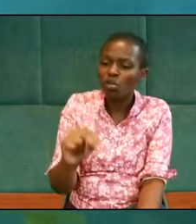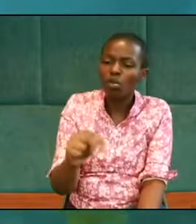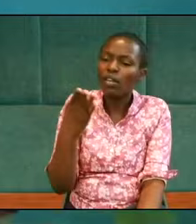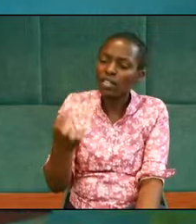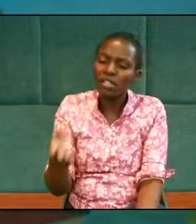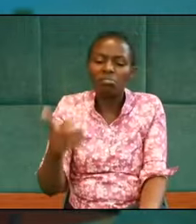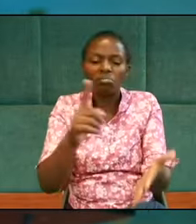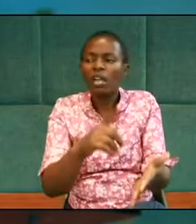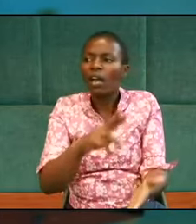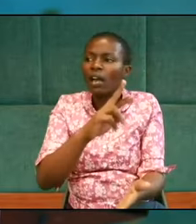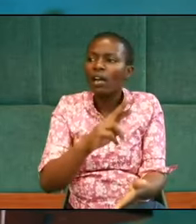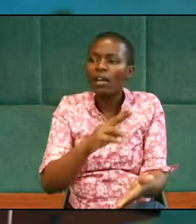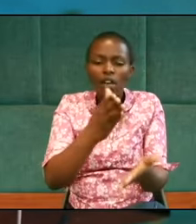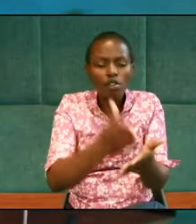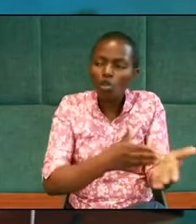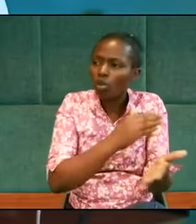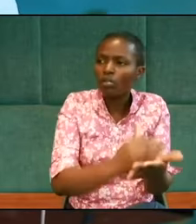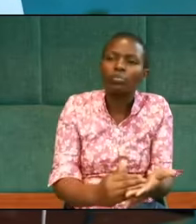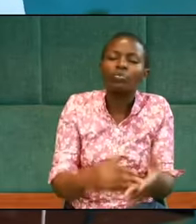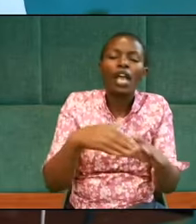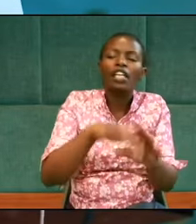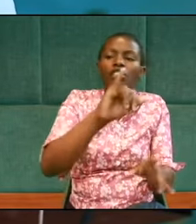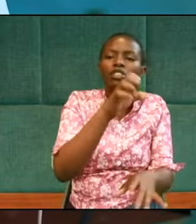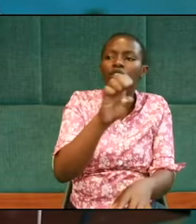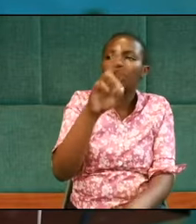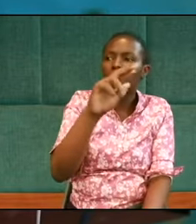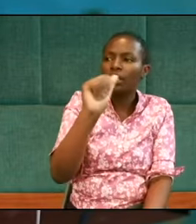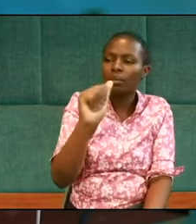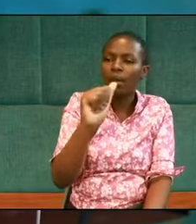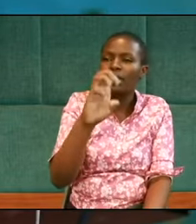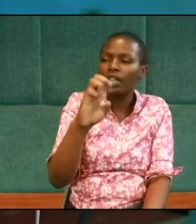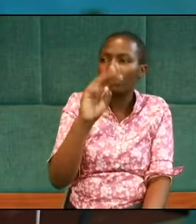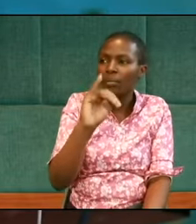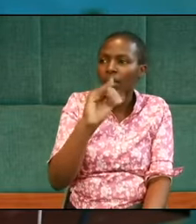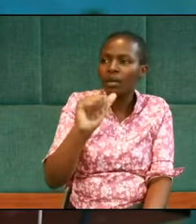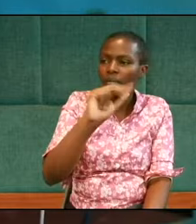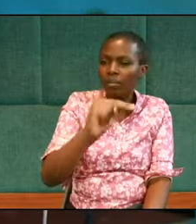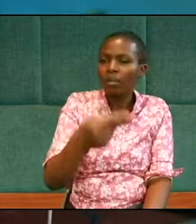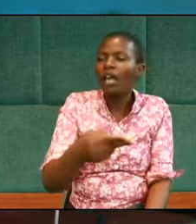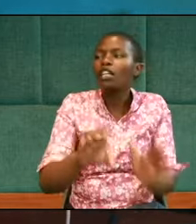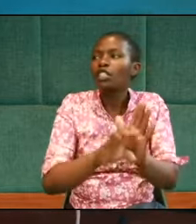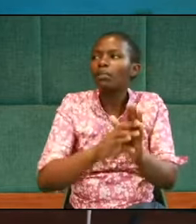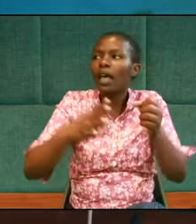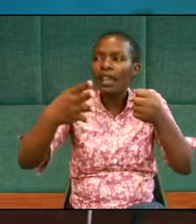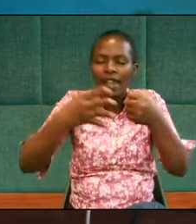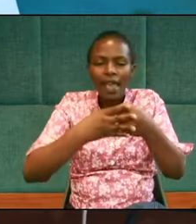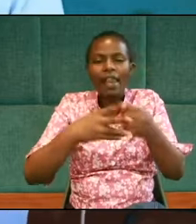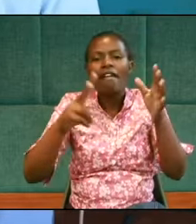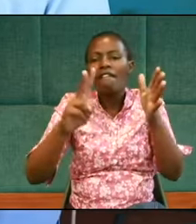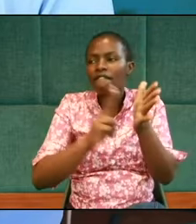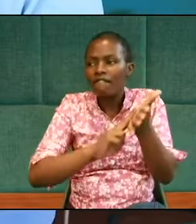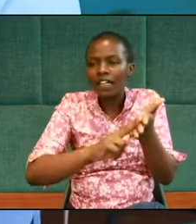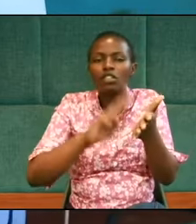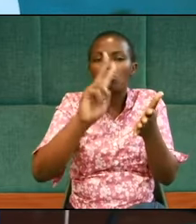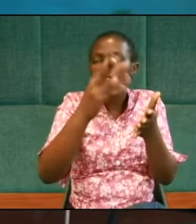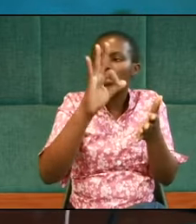Take your Bibles. Jeremiah chapter 9, verse 23 to 24. Mark it down. I'll get back to it.